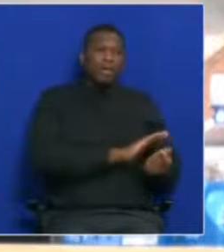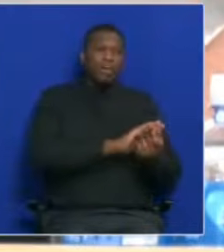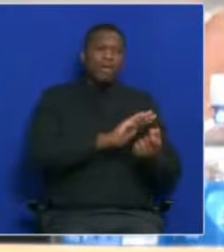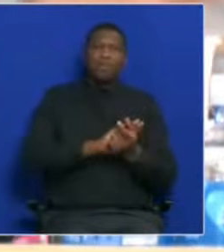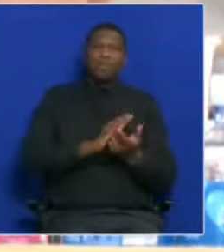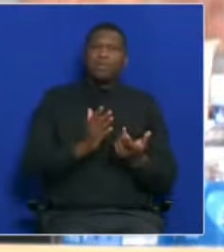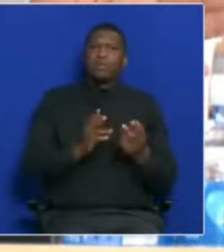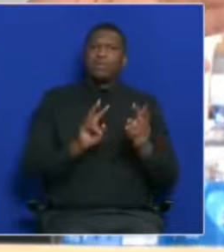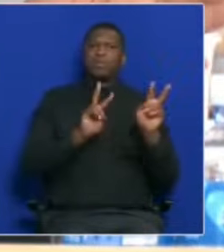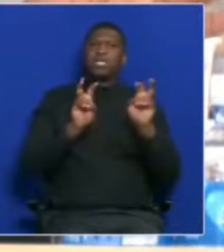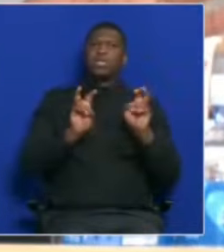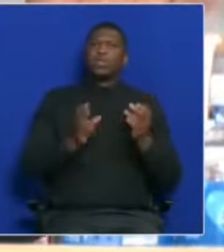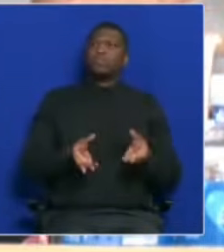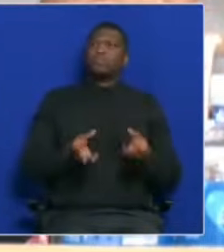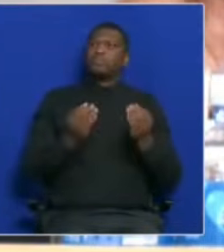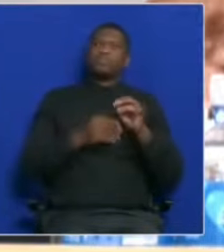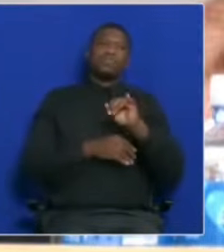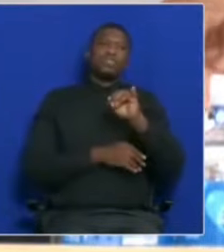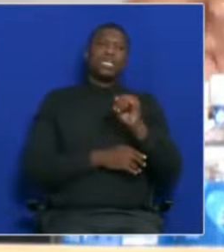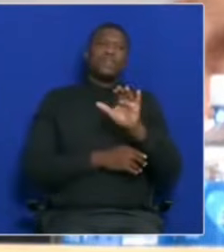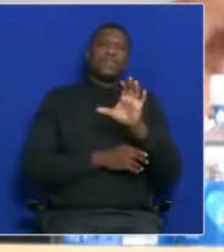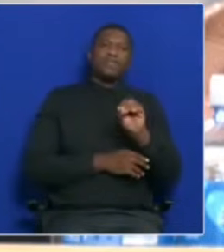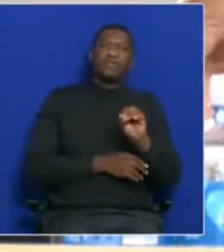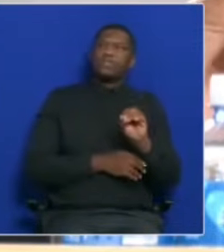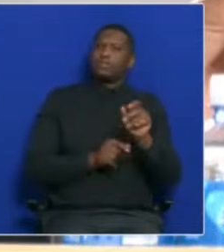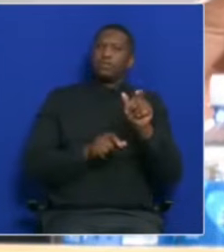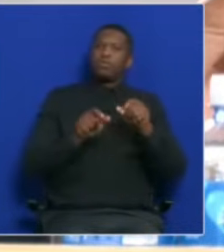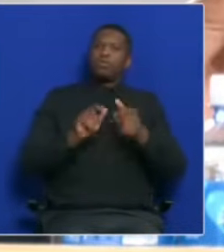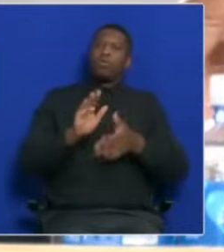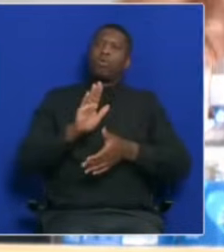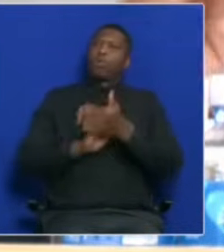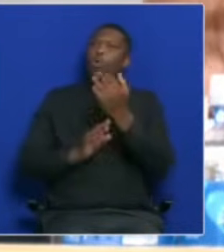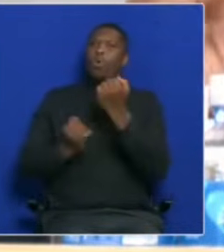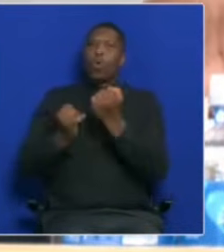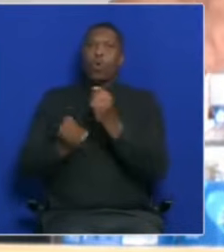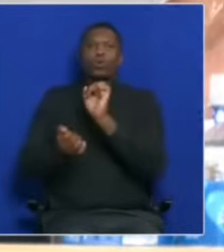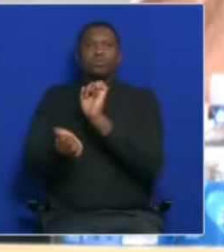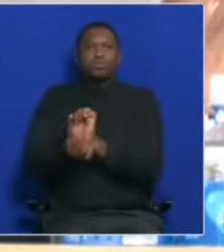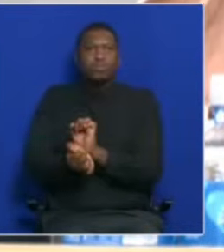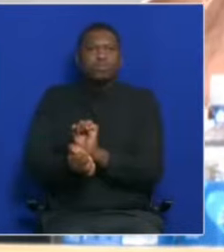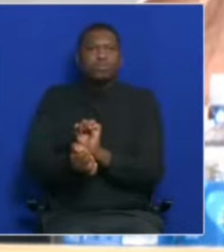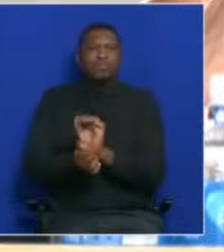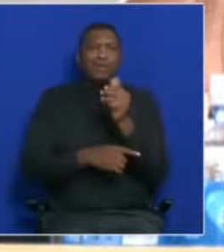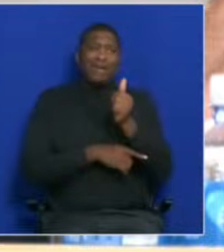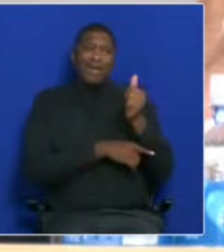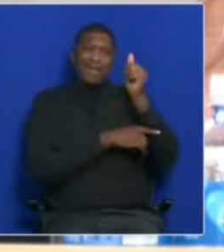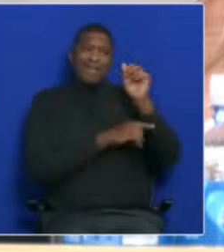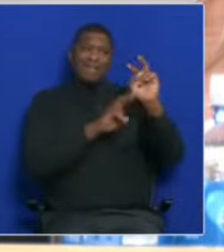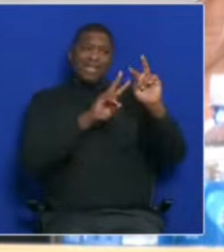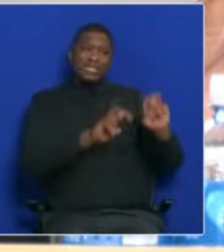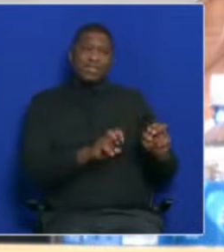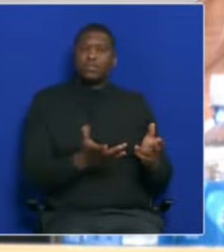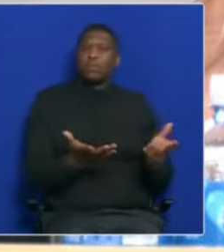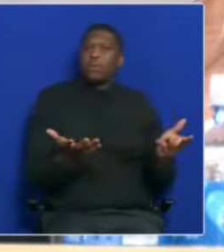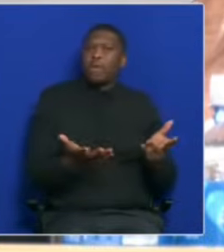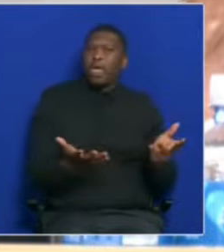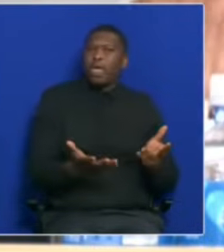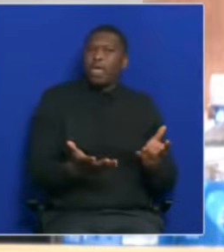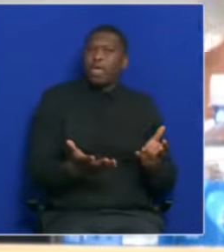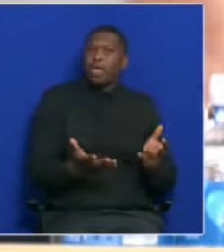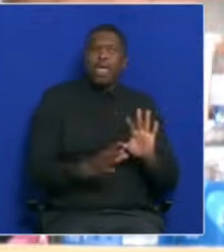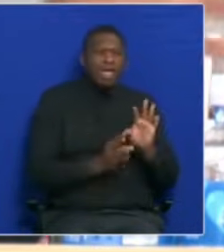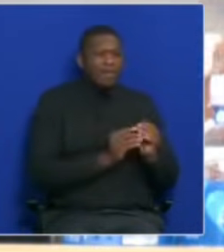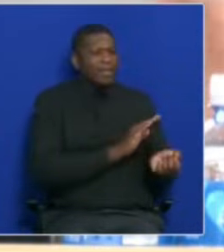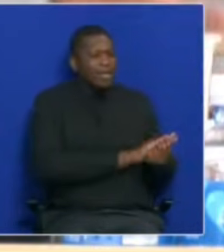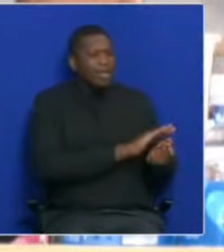issued, people get arrested and they go to court? Where was the head of investigations when this happened, where